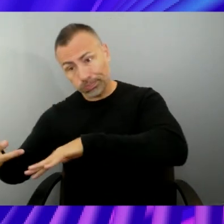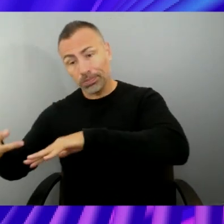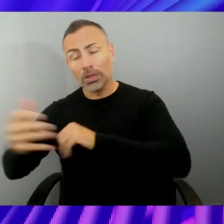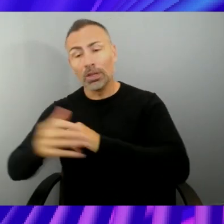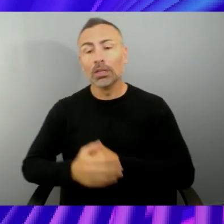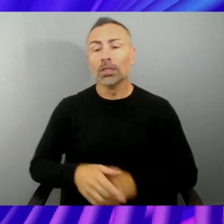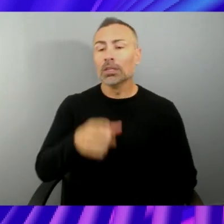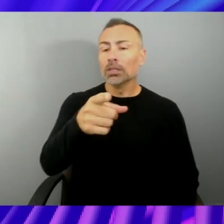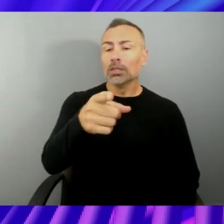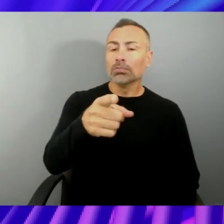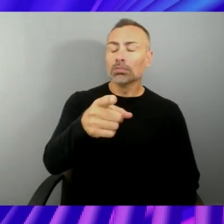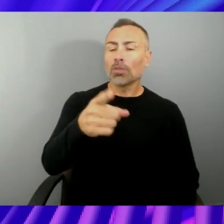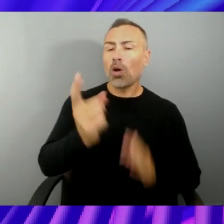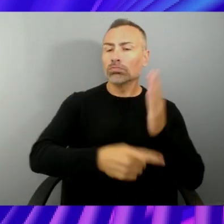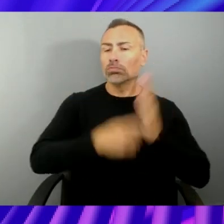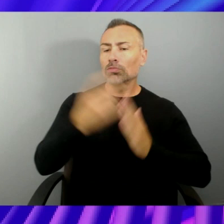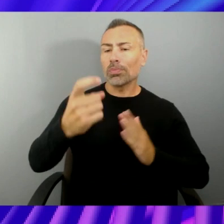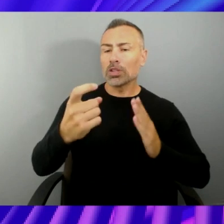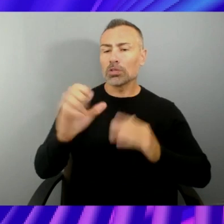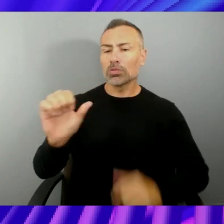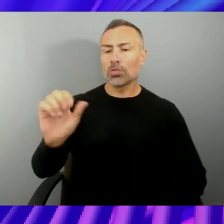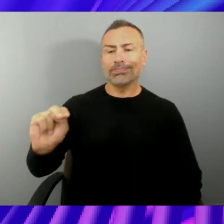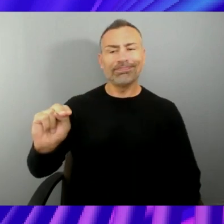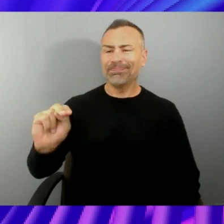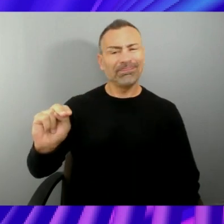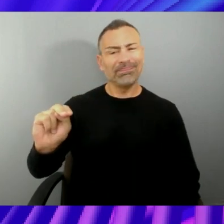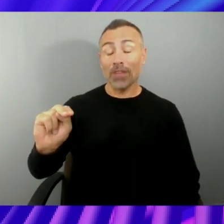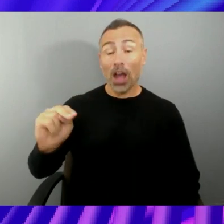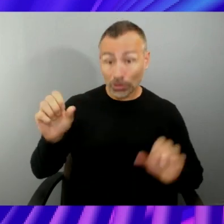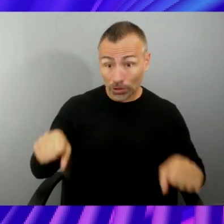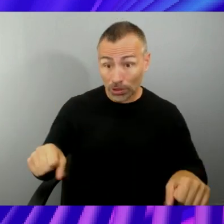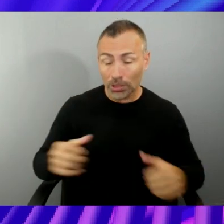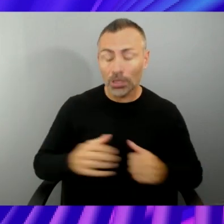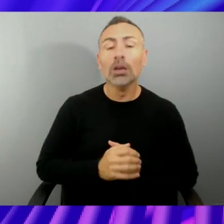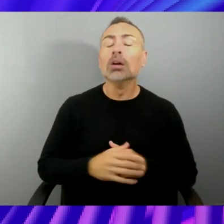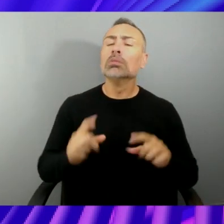could. But what happened right here, cluster falls apart.